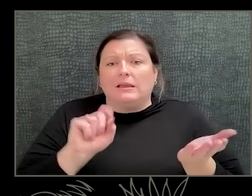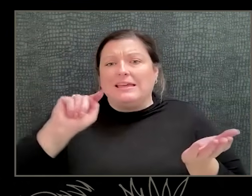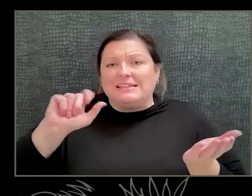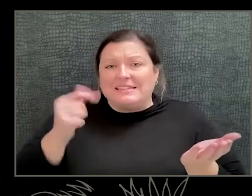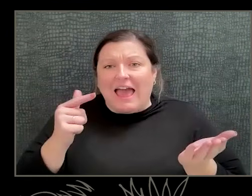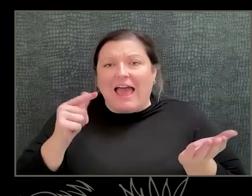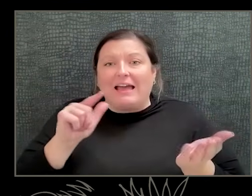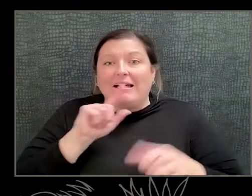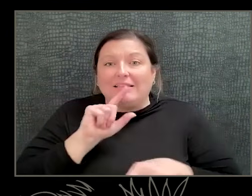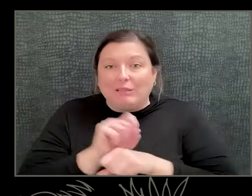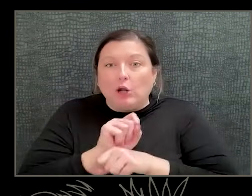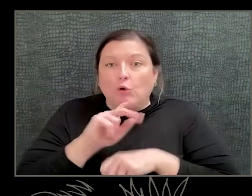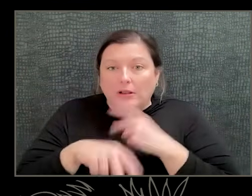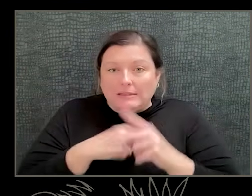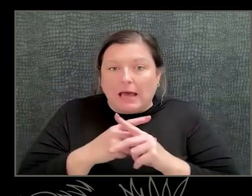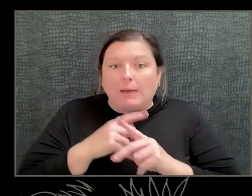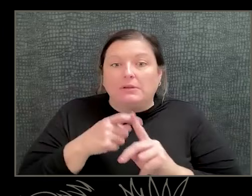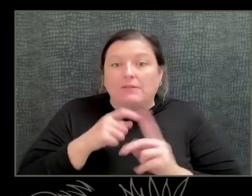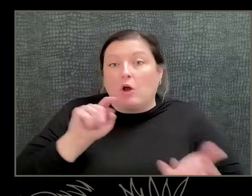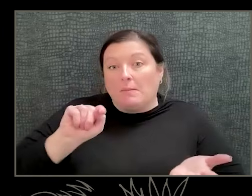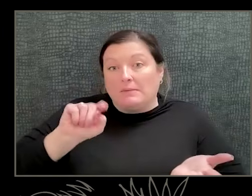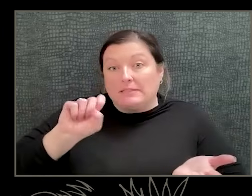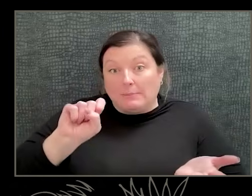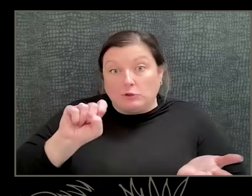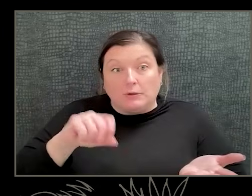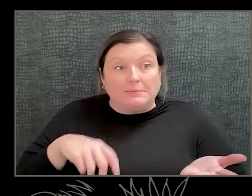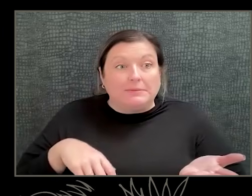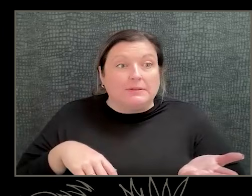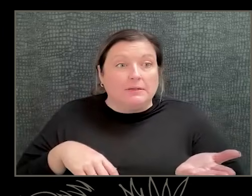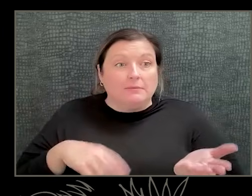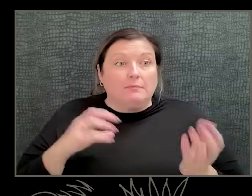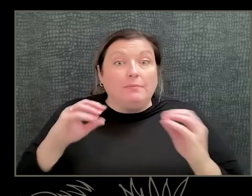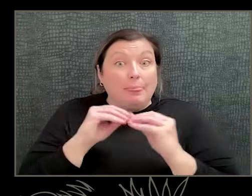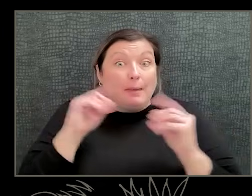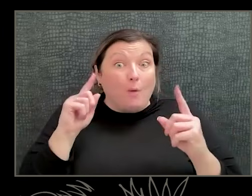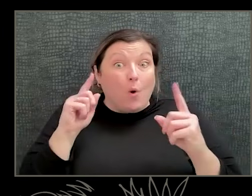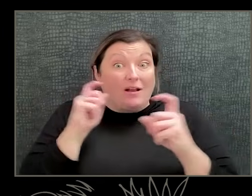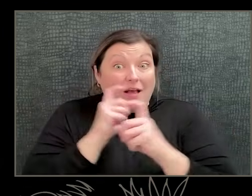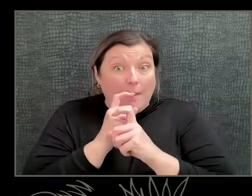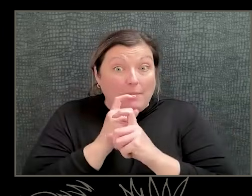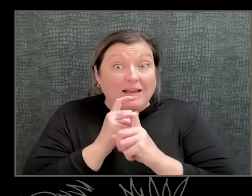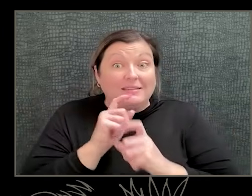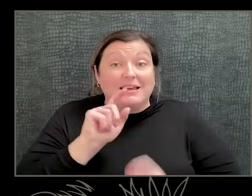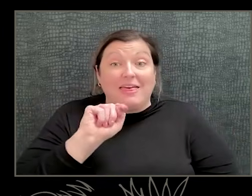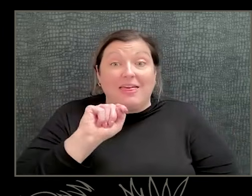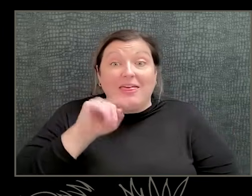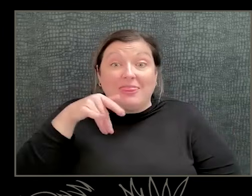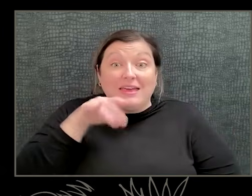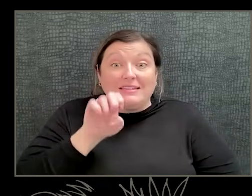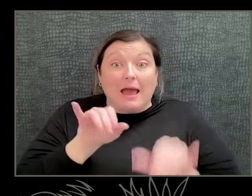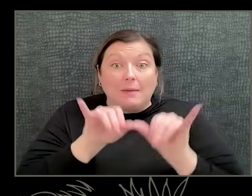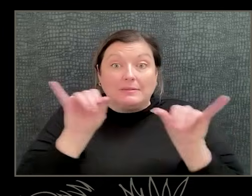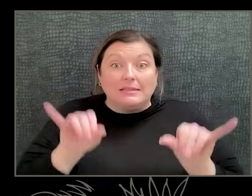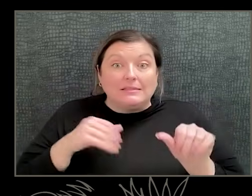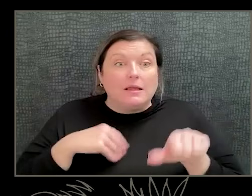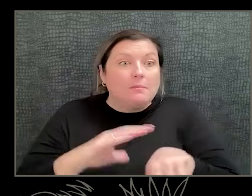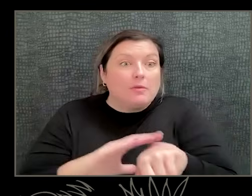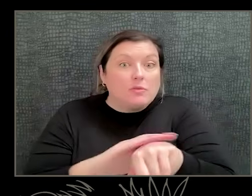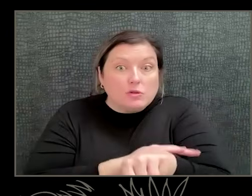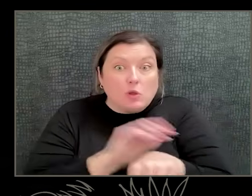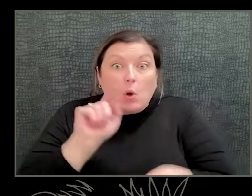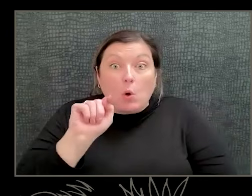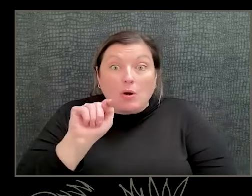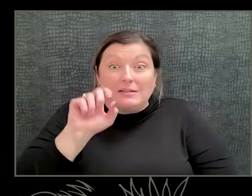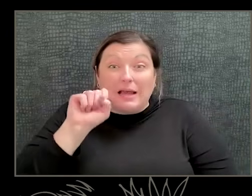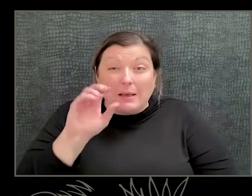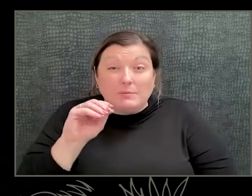template literal types, whatever it is from TypeScript, the more complex a type system is, the slower it takes for TypeScript to actually